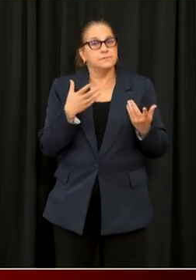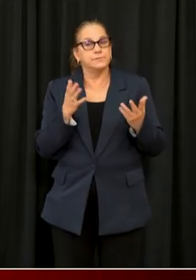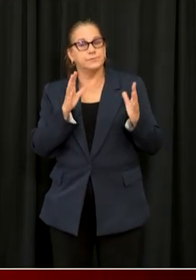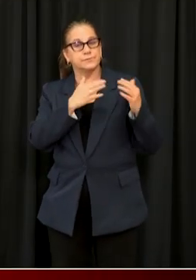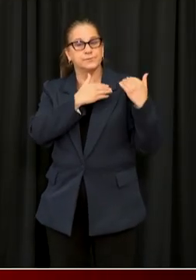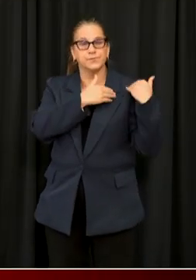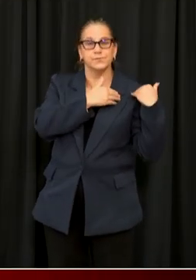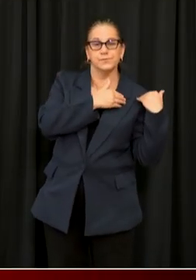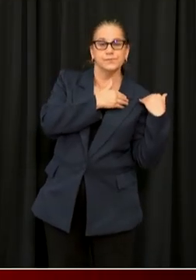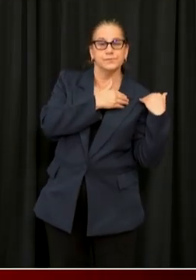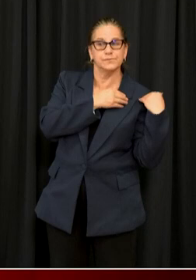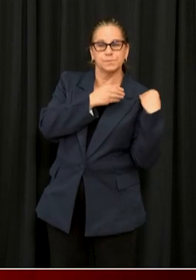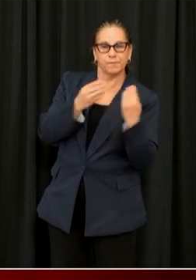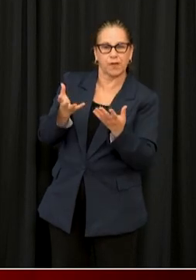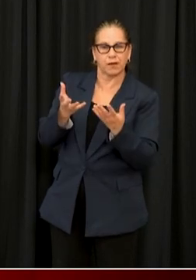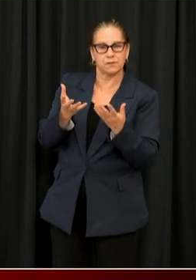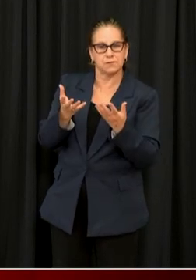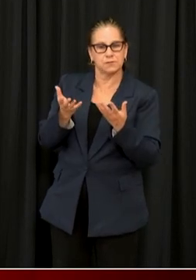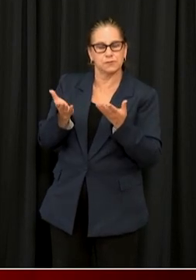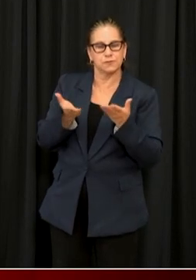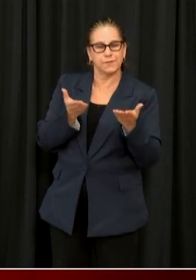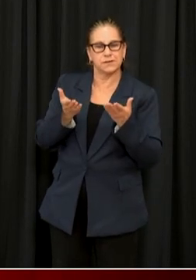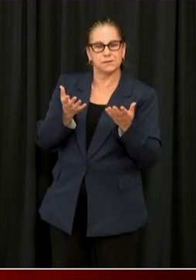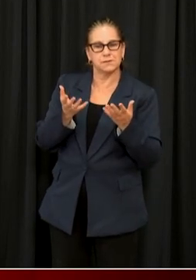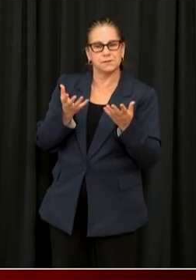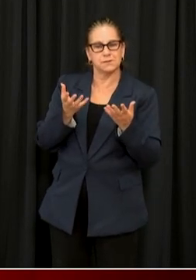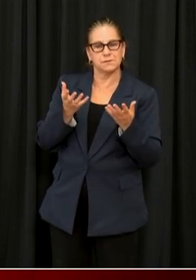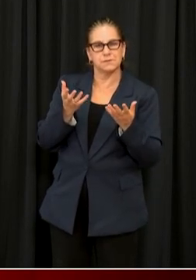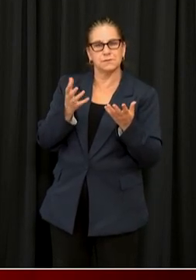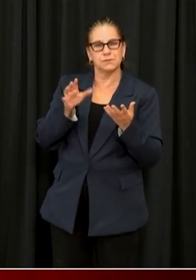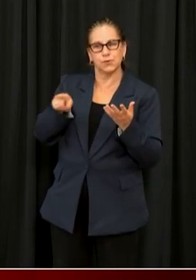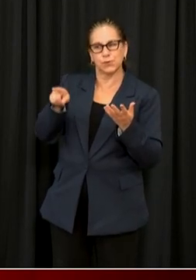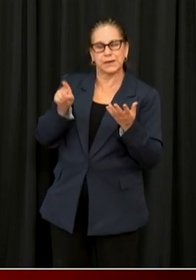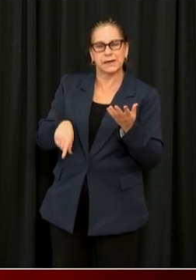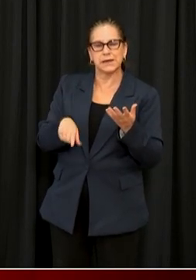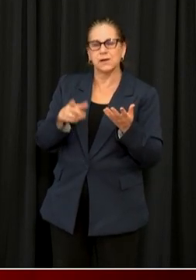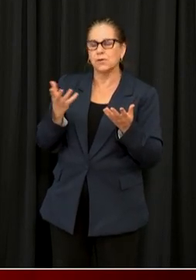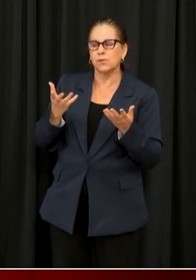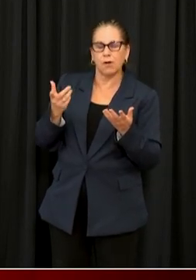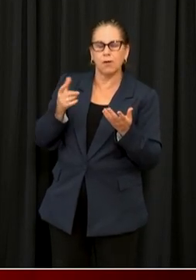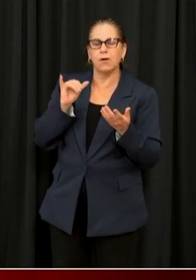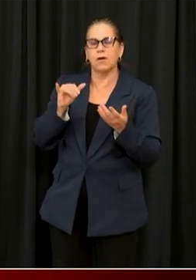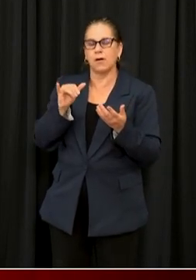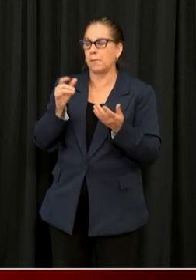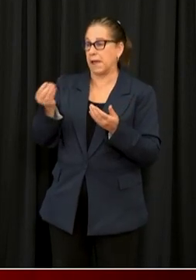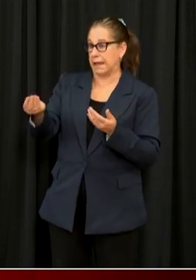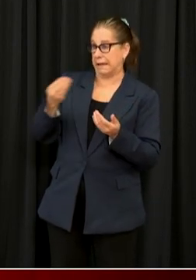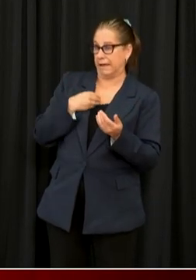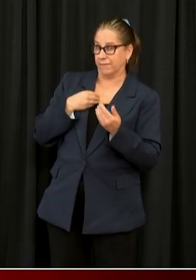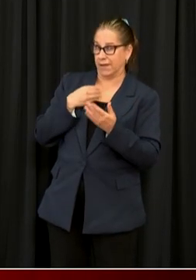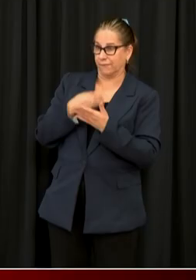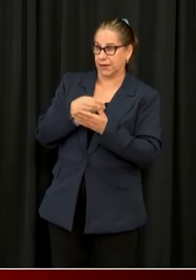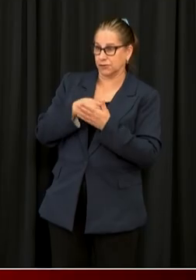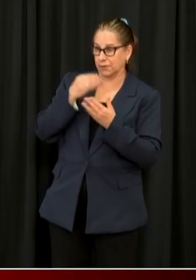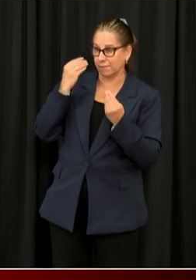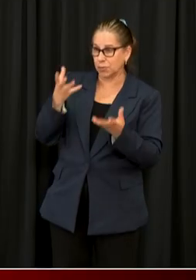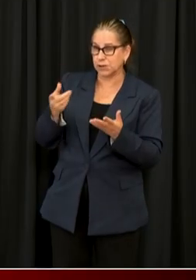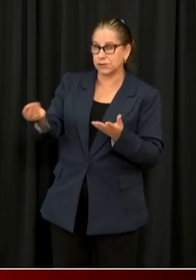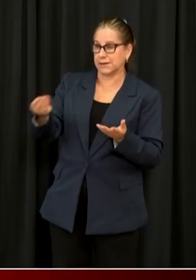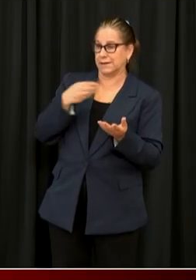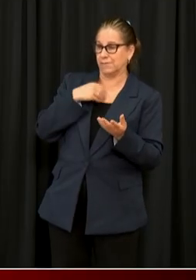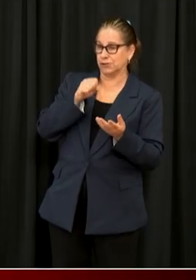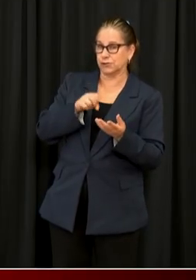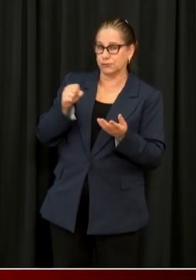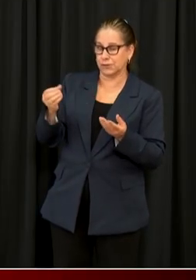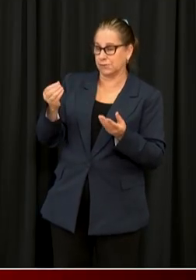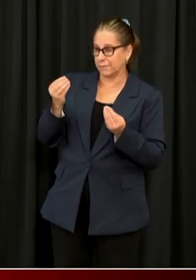you need than for us to know about your own economic or financial status at this point. So what happens after we've done the